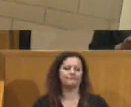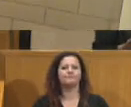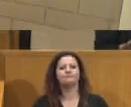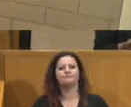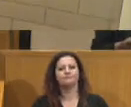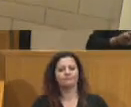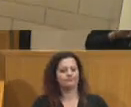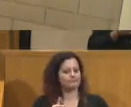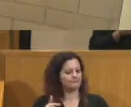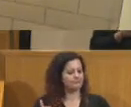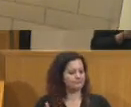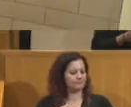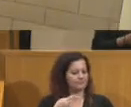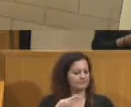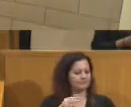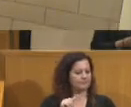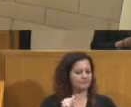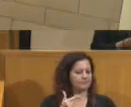where I saw parents,